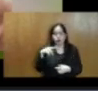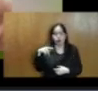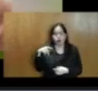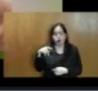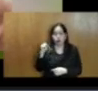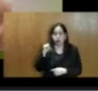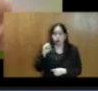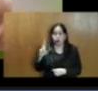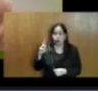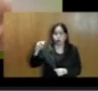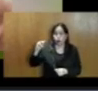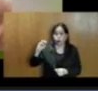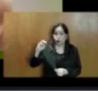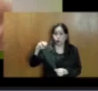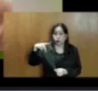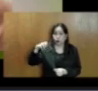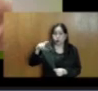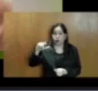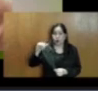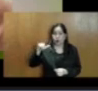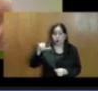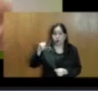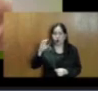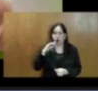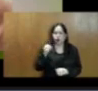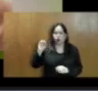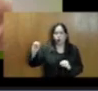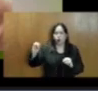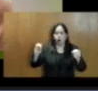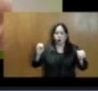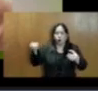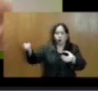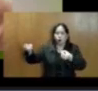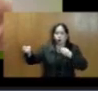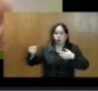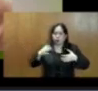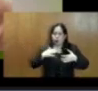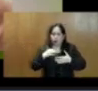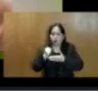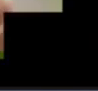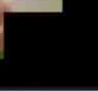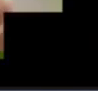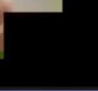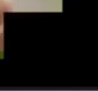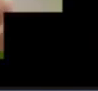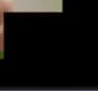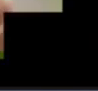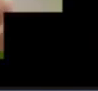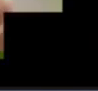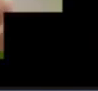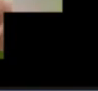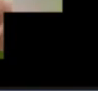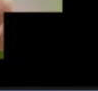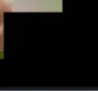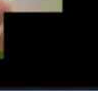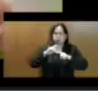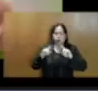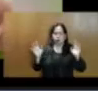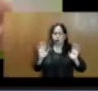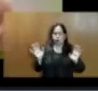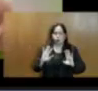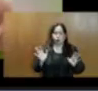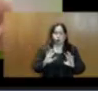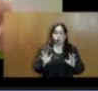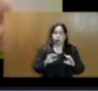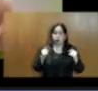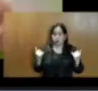earlier on that we think in silos. This is just going to be my subject, this is going to be my course, etc. But when you talk about